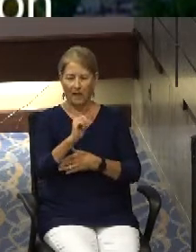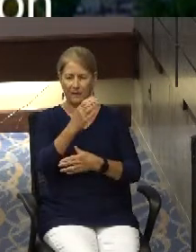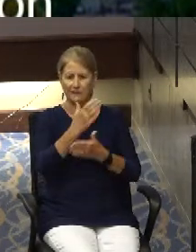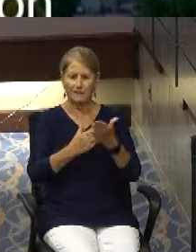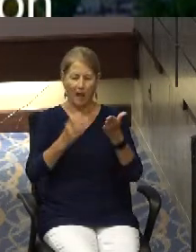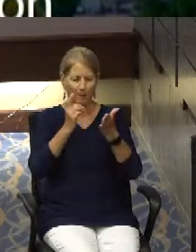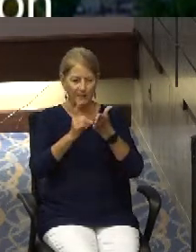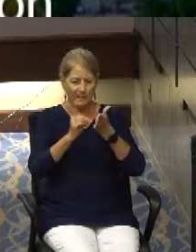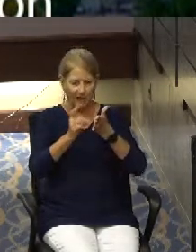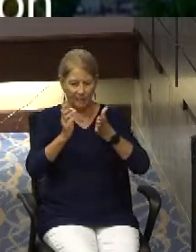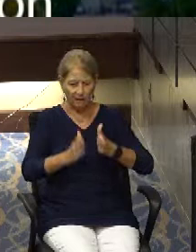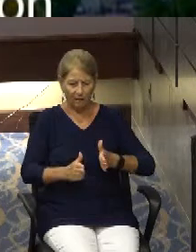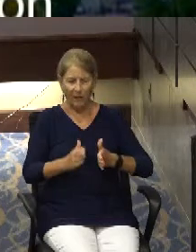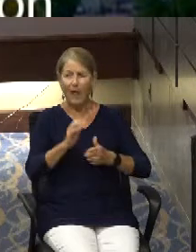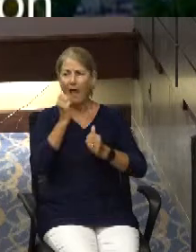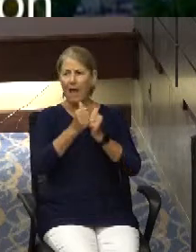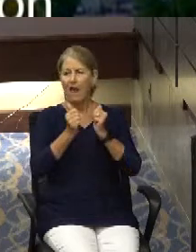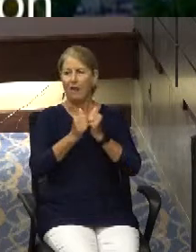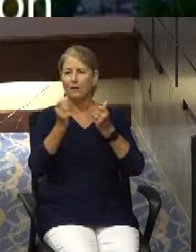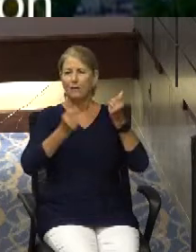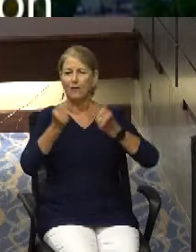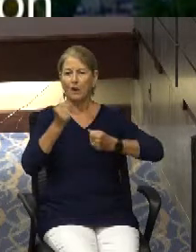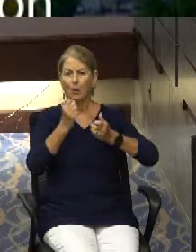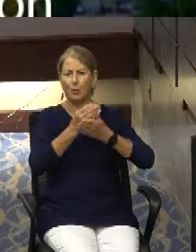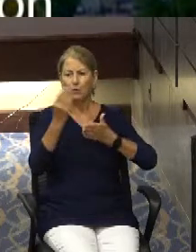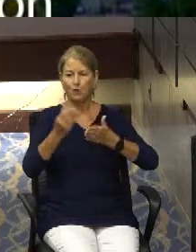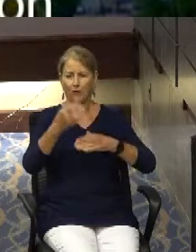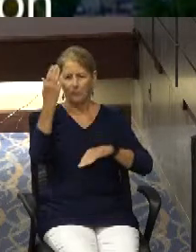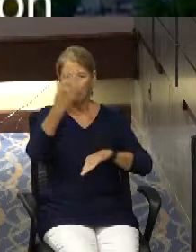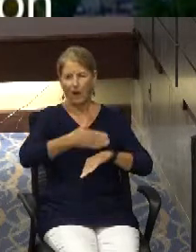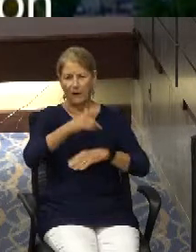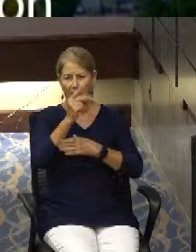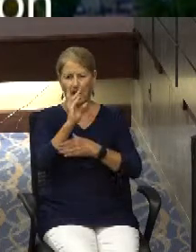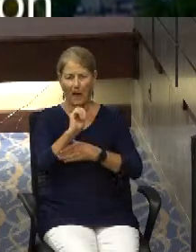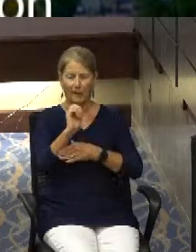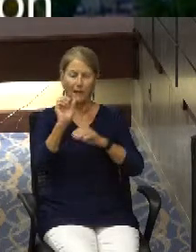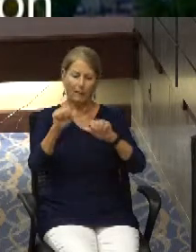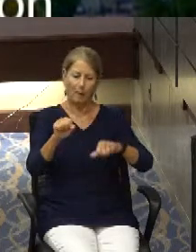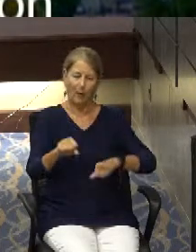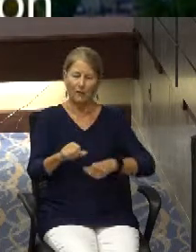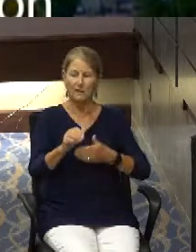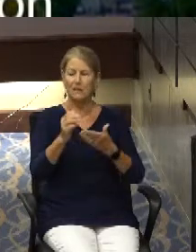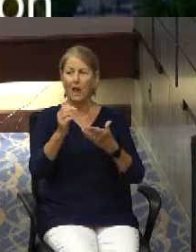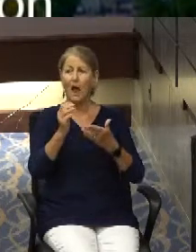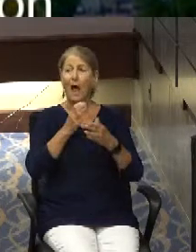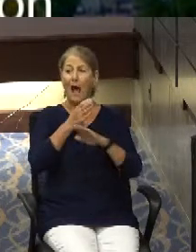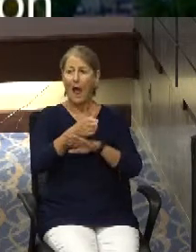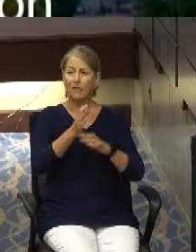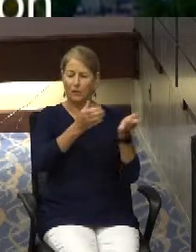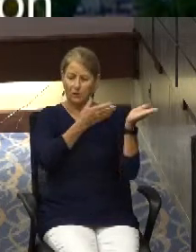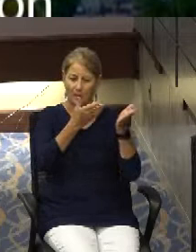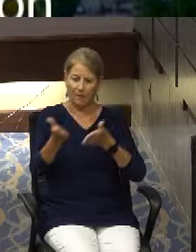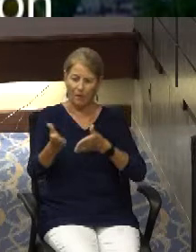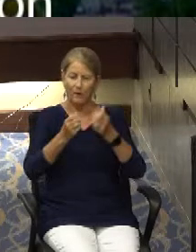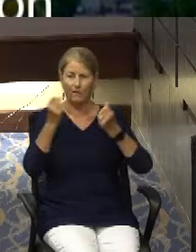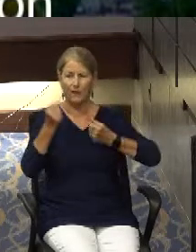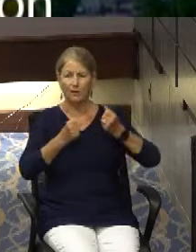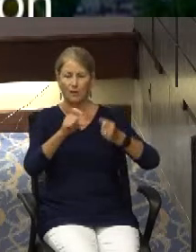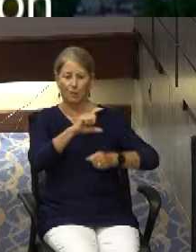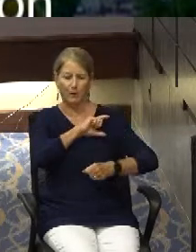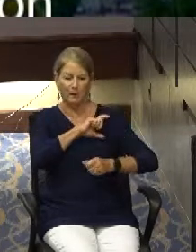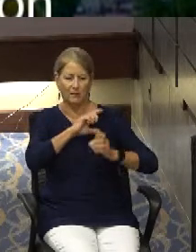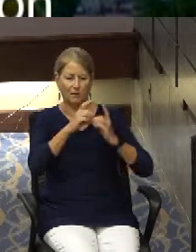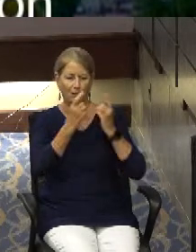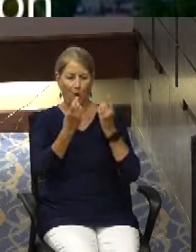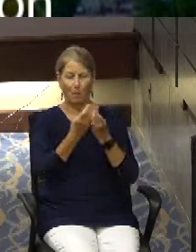every single vehicle being purchased does require frontline capabilities. After the delivery of these vehicles, the police department alone